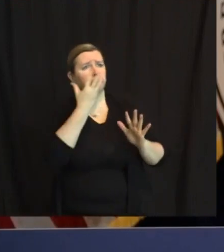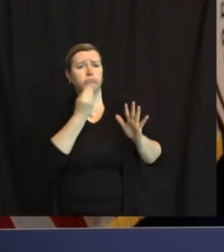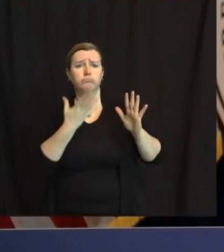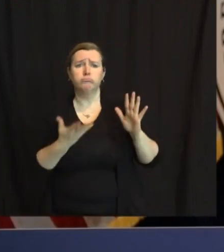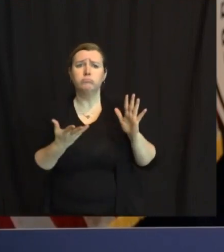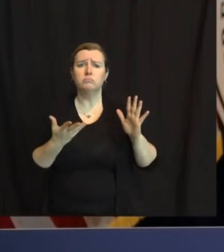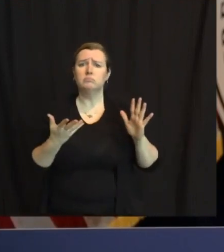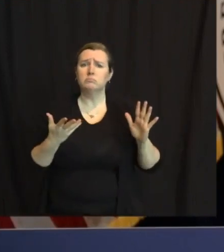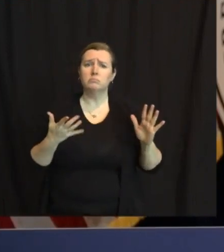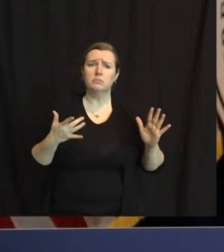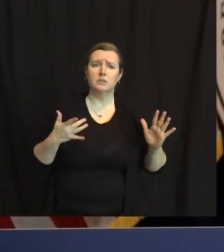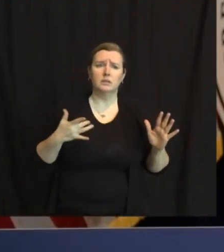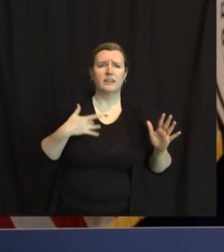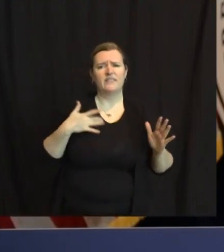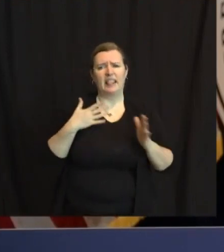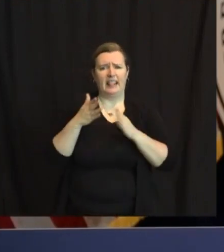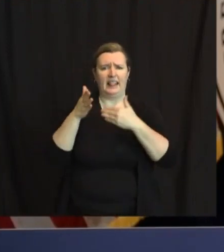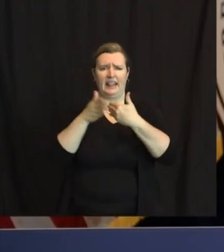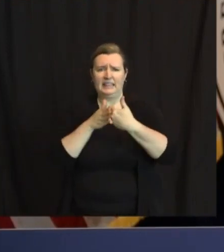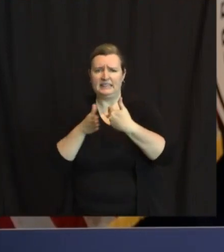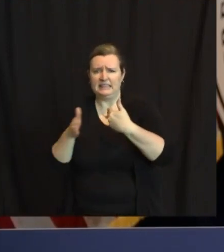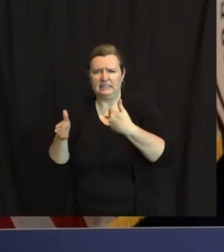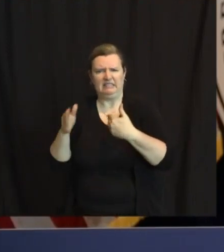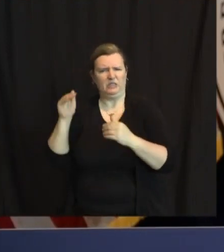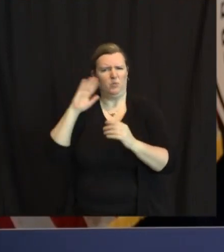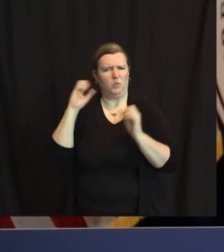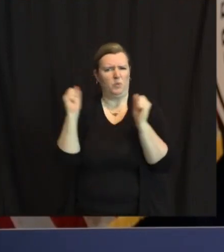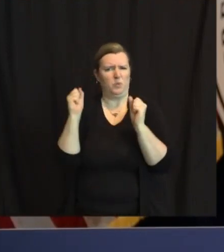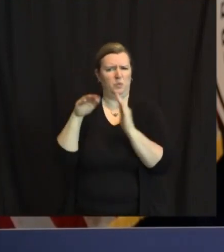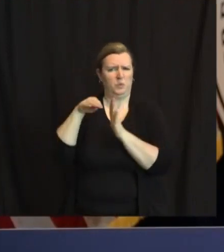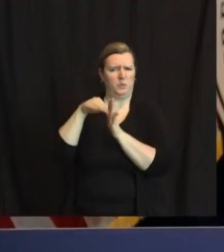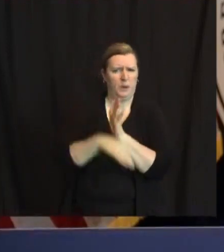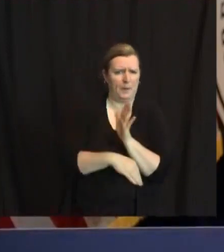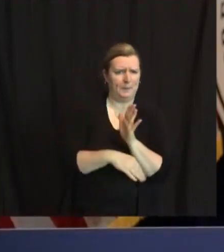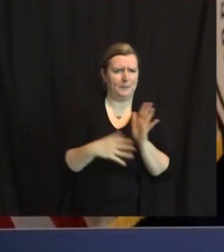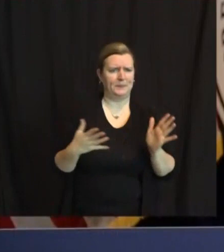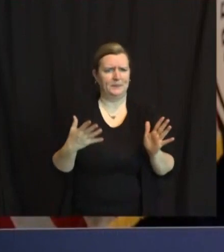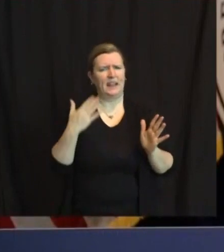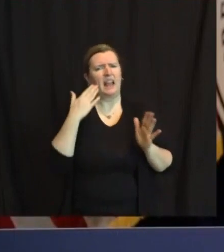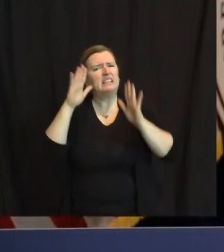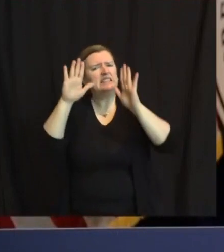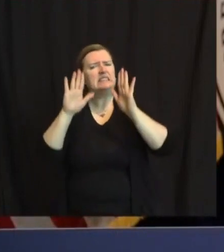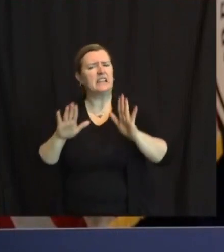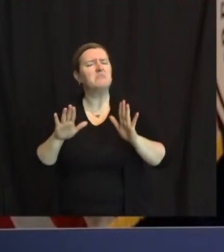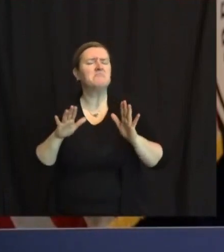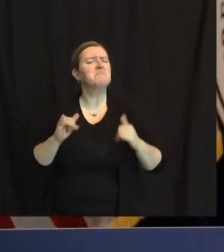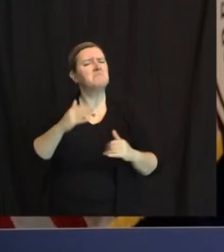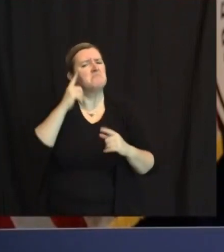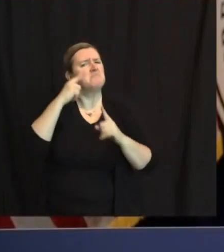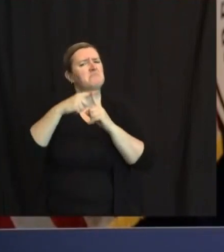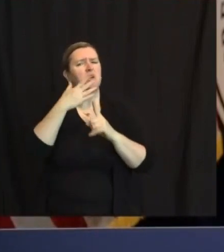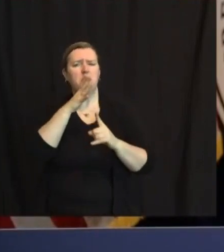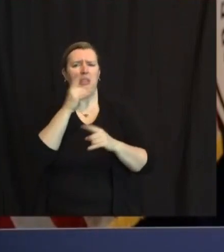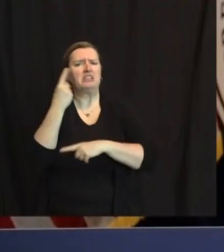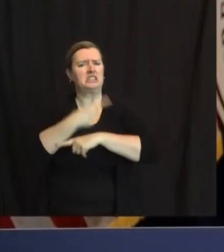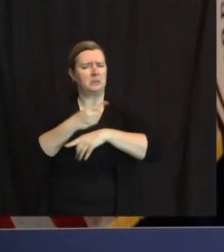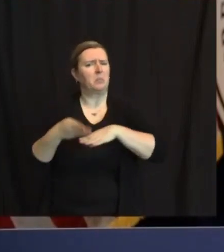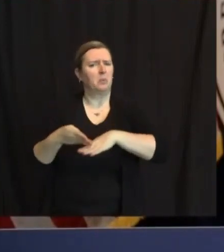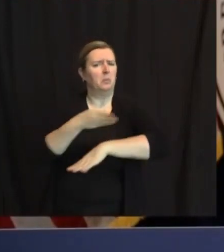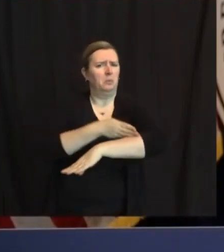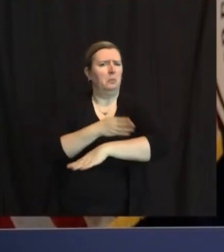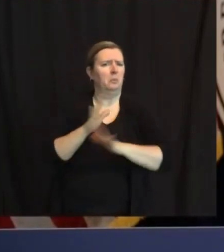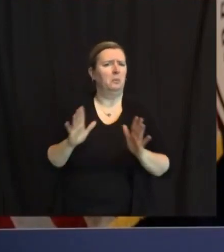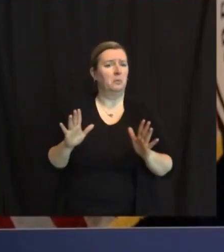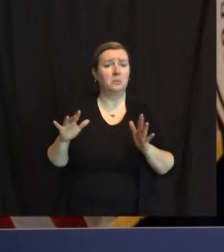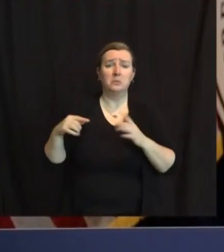Sunday looks like, Mother's Day looks like it's going to be a nice day. We had a great start with county and state parks. Please, in golf, let's keep it up.